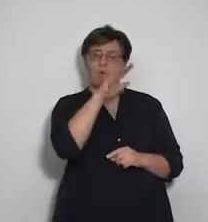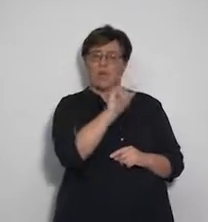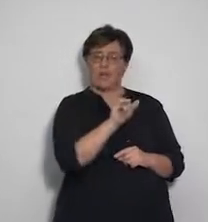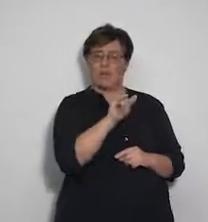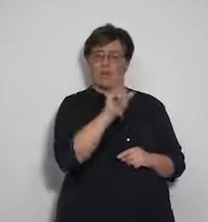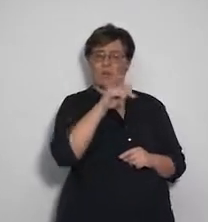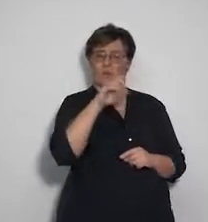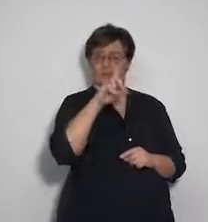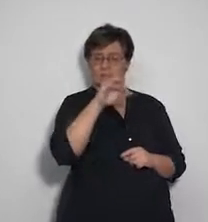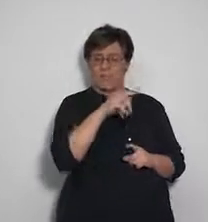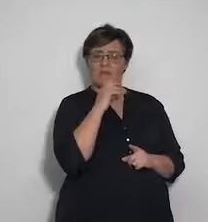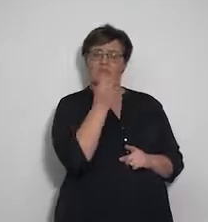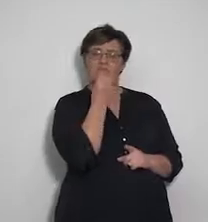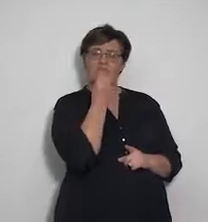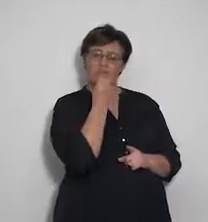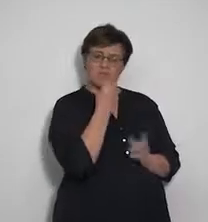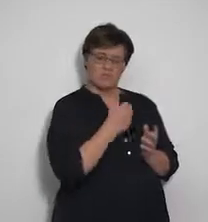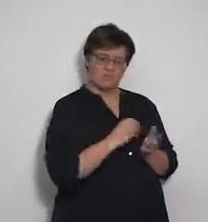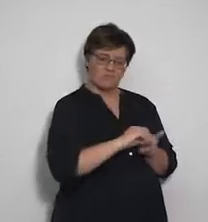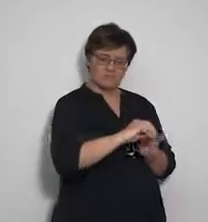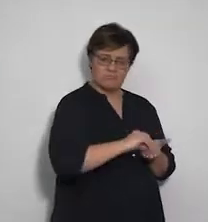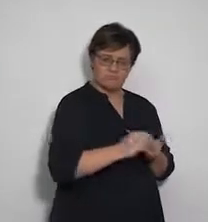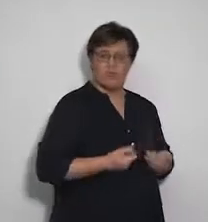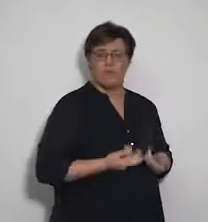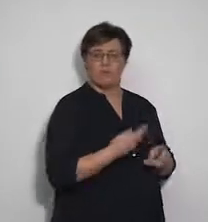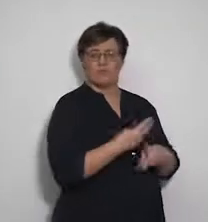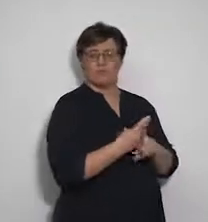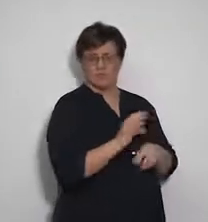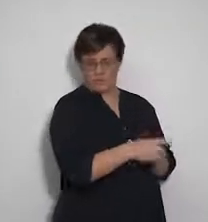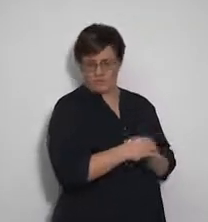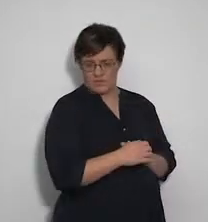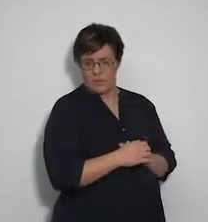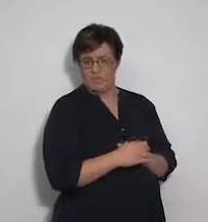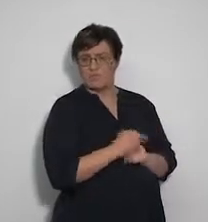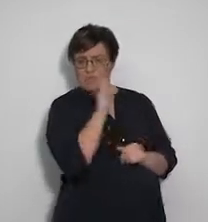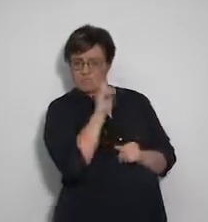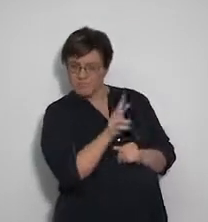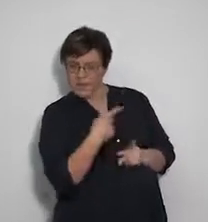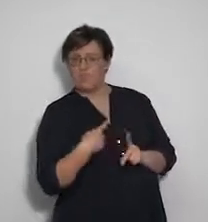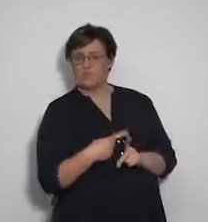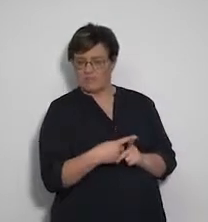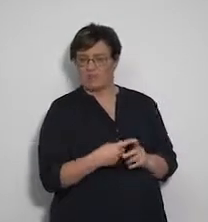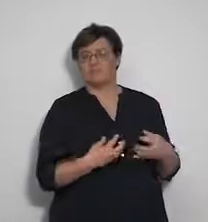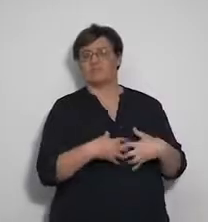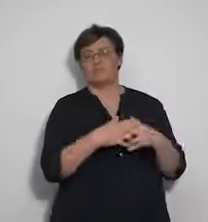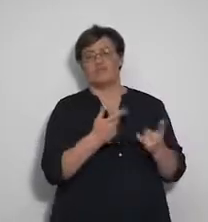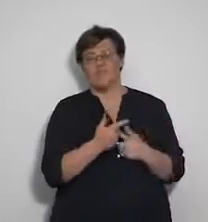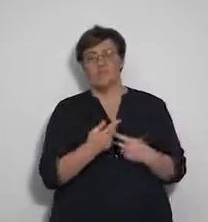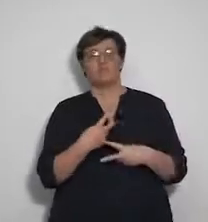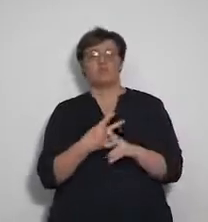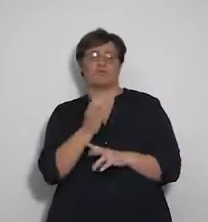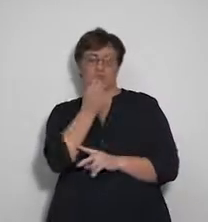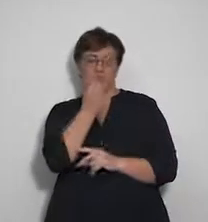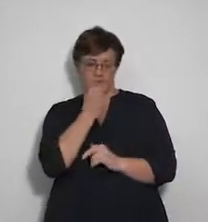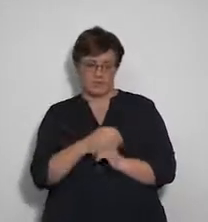polyploidy in commercial food crop production and the concept around how polyploidy happens, and we see the advantages of that to